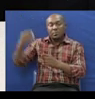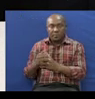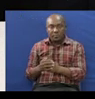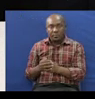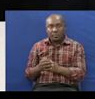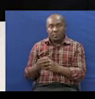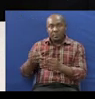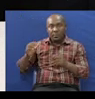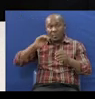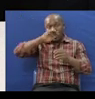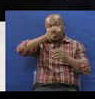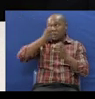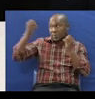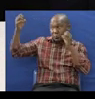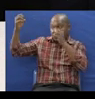eclipse.